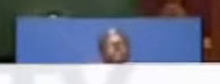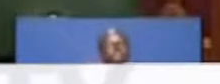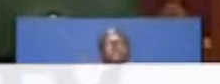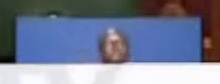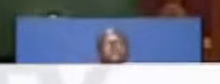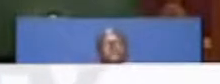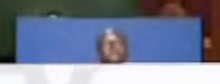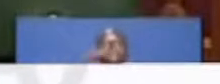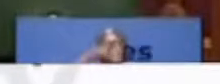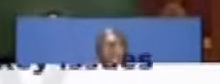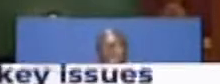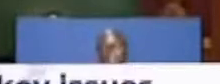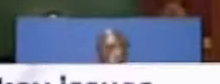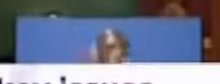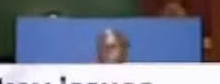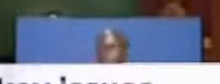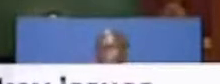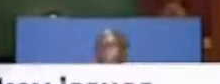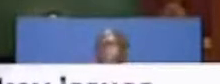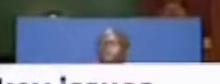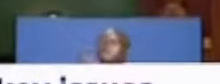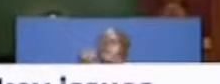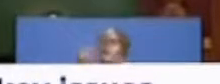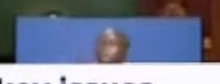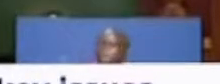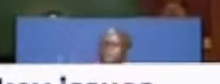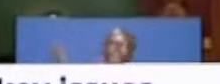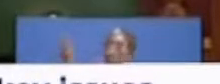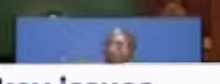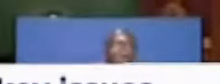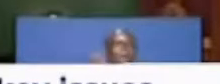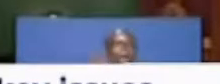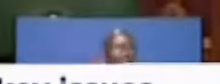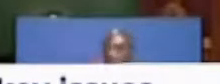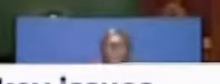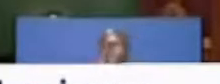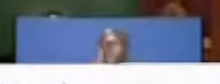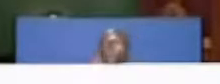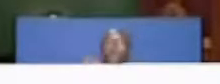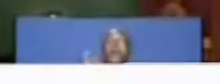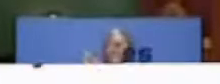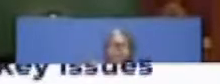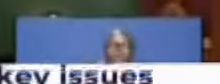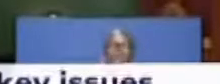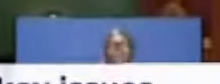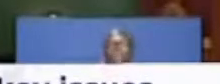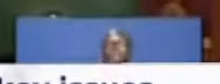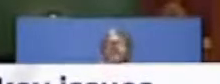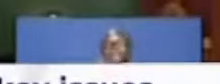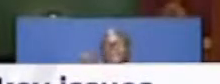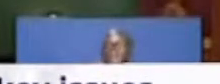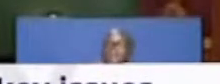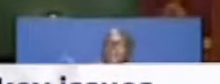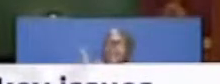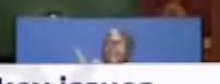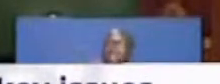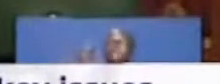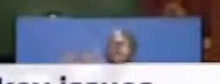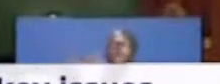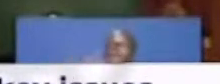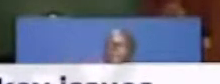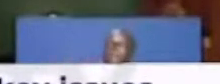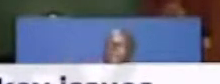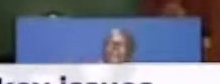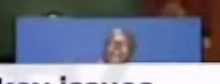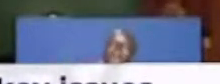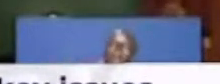There is the question of volume. One tanker carries 20,000 liters of fuel, but one wagon